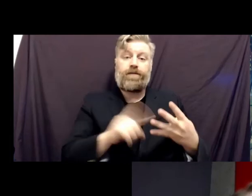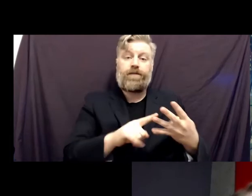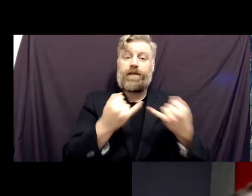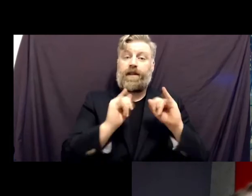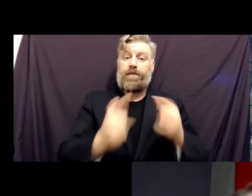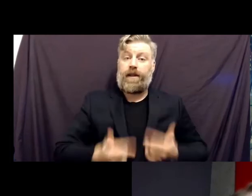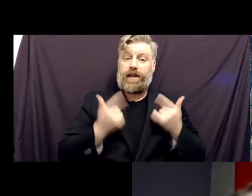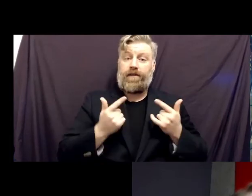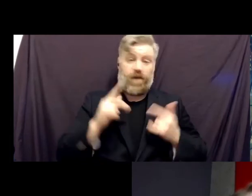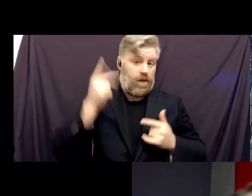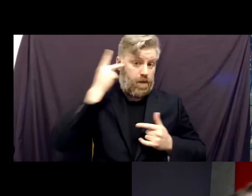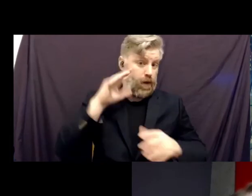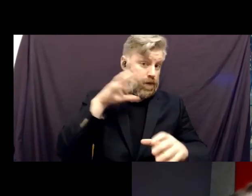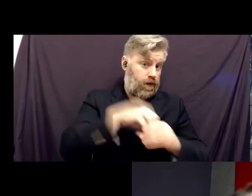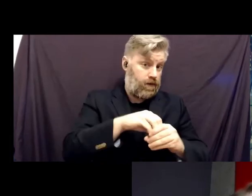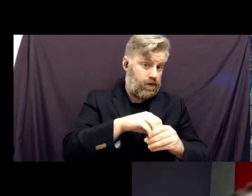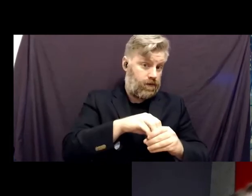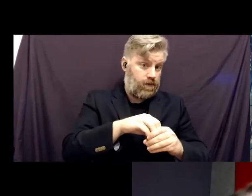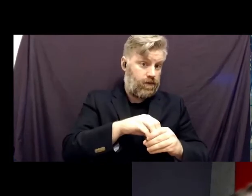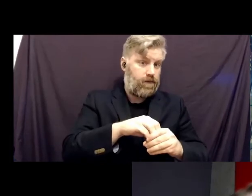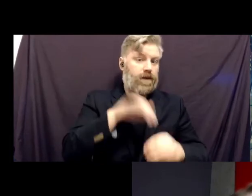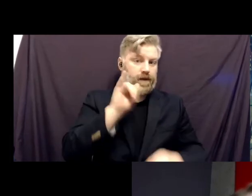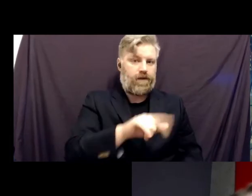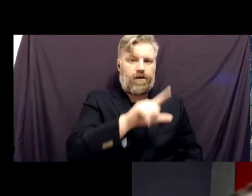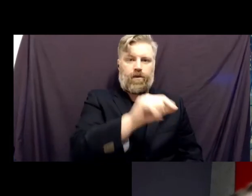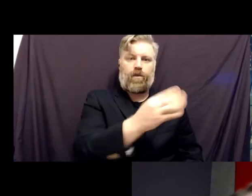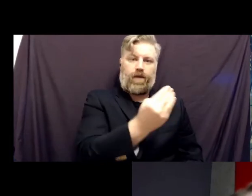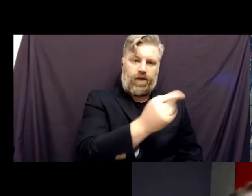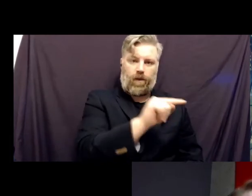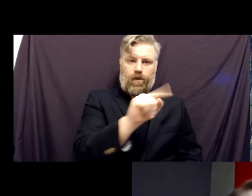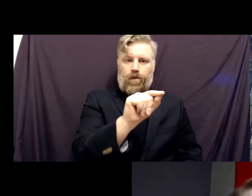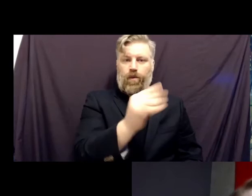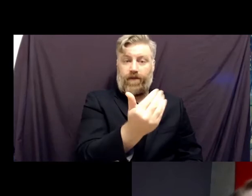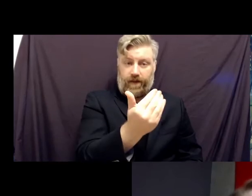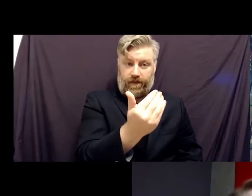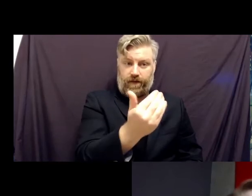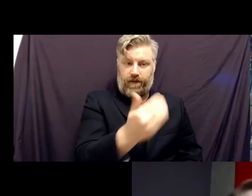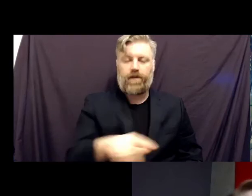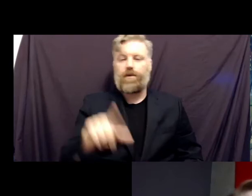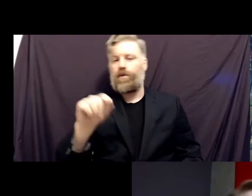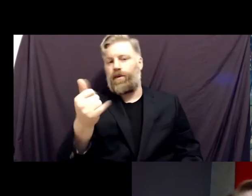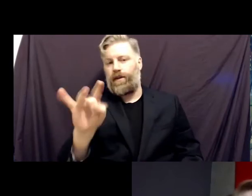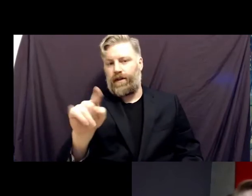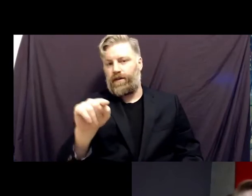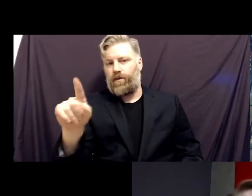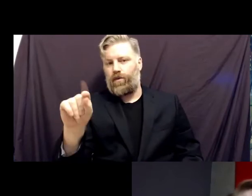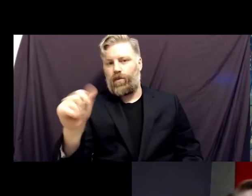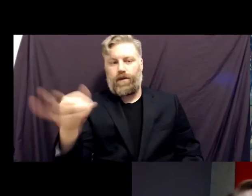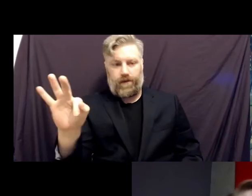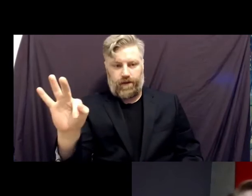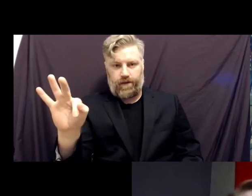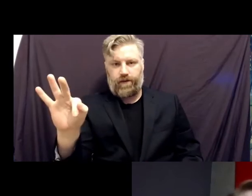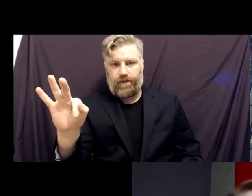political participation the following year, 2014, 15 and 18,